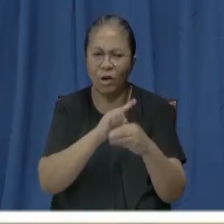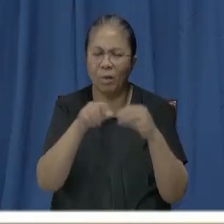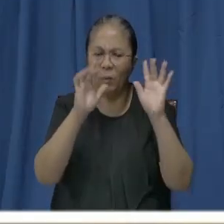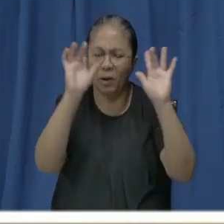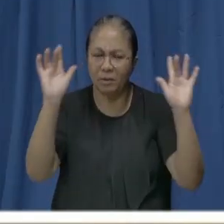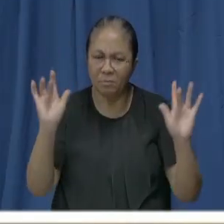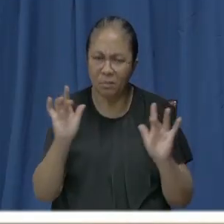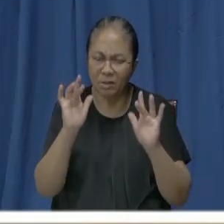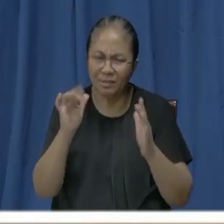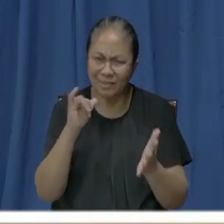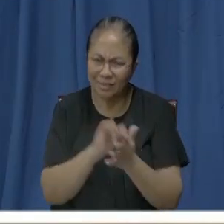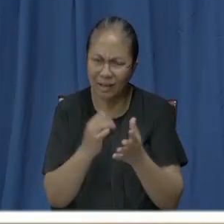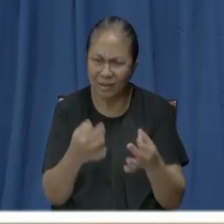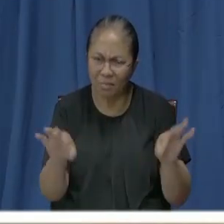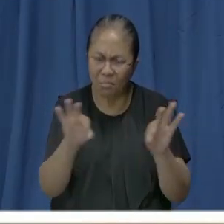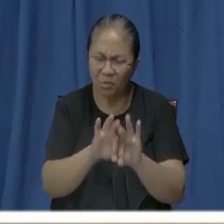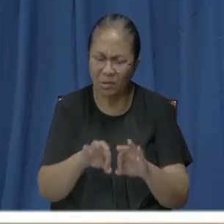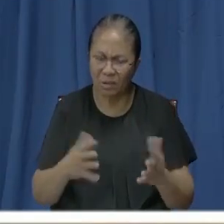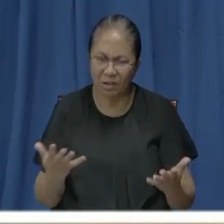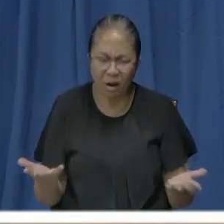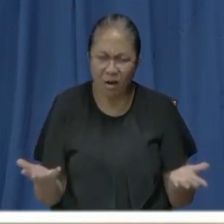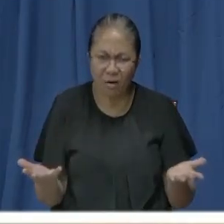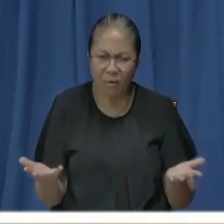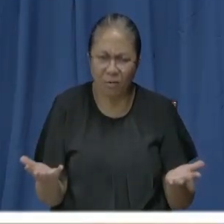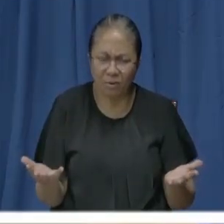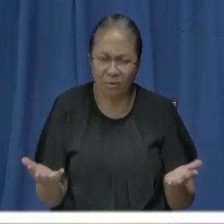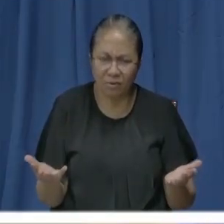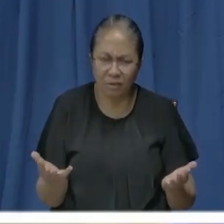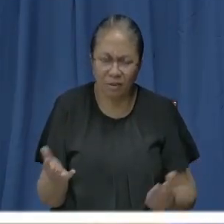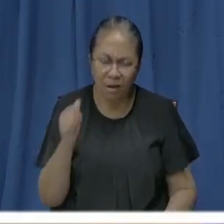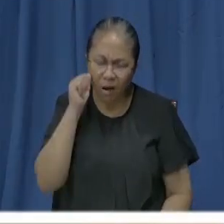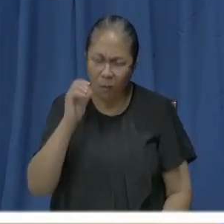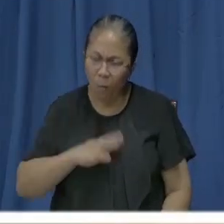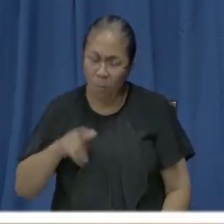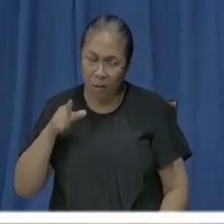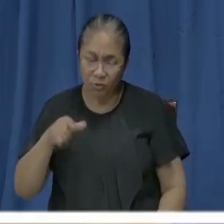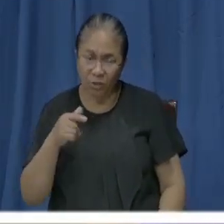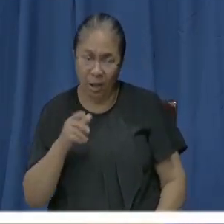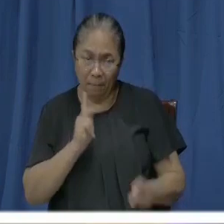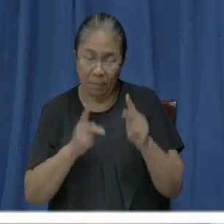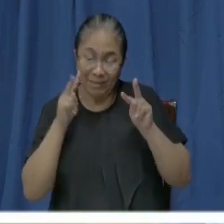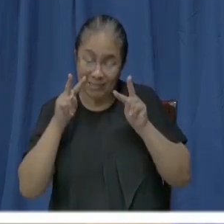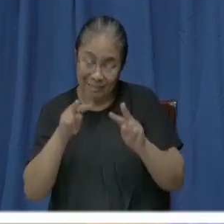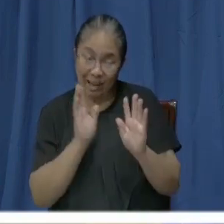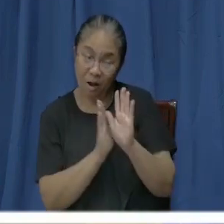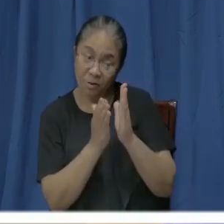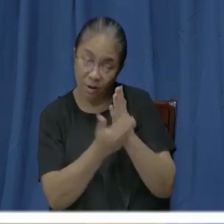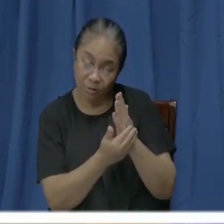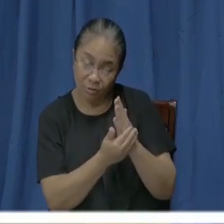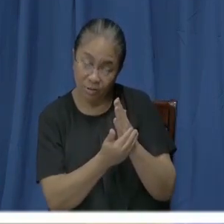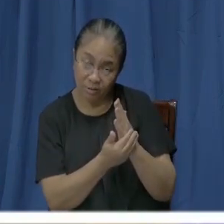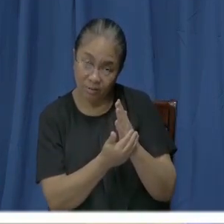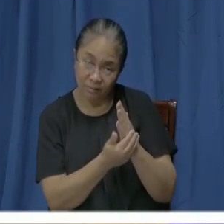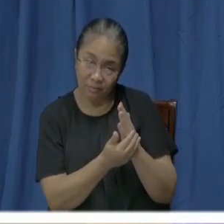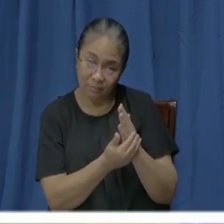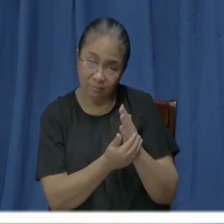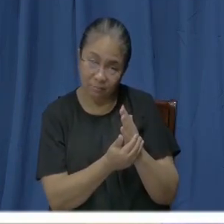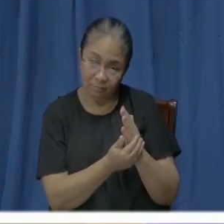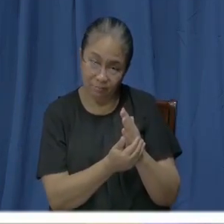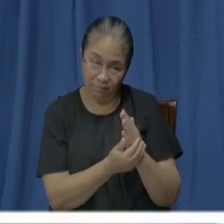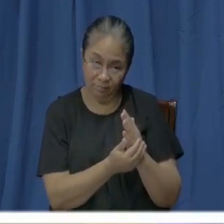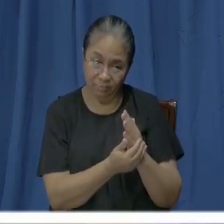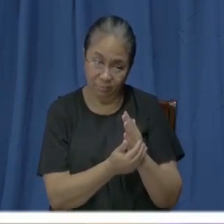this? Because here is a woman caught in the very act of committing adultery. Is